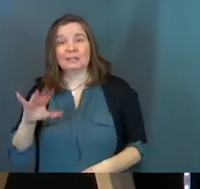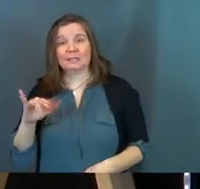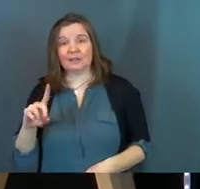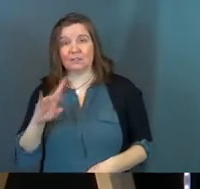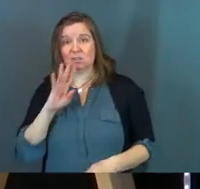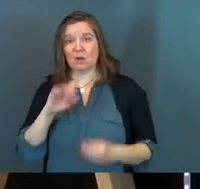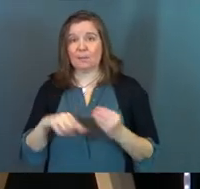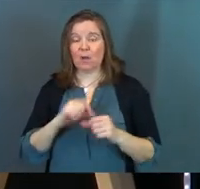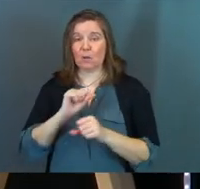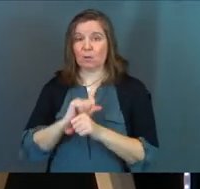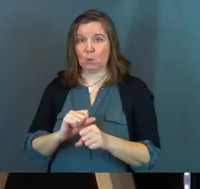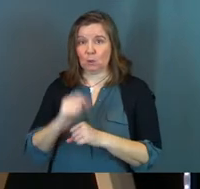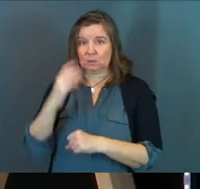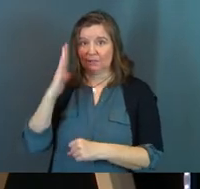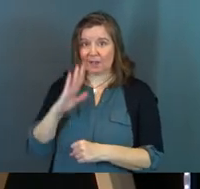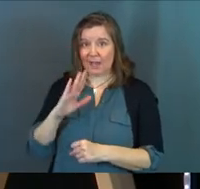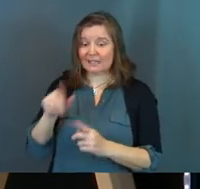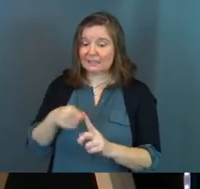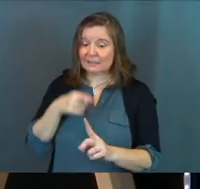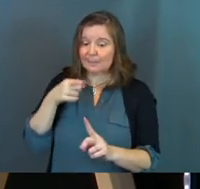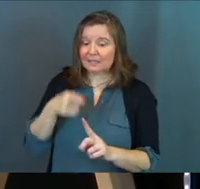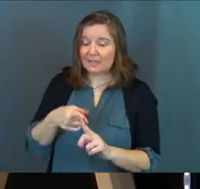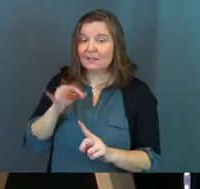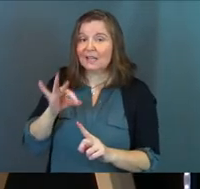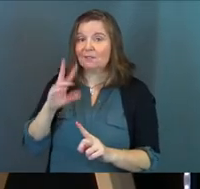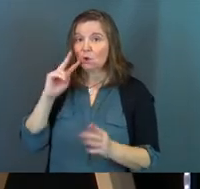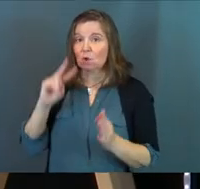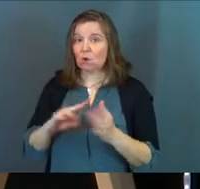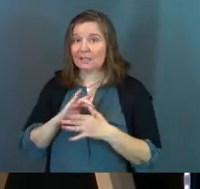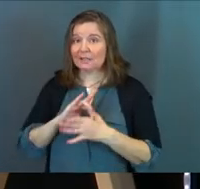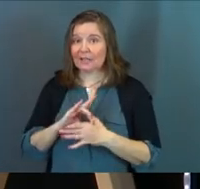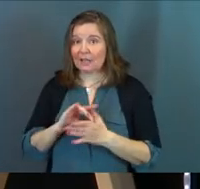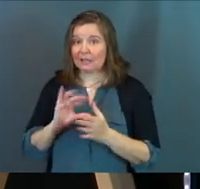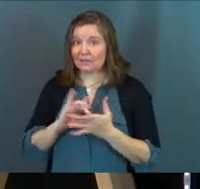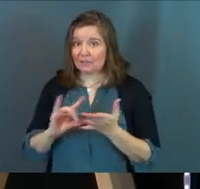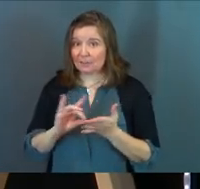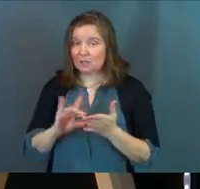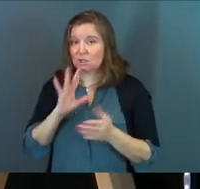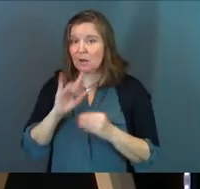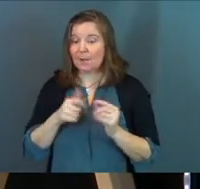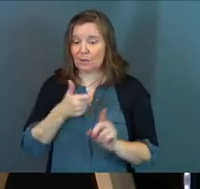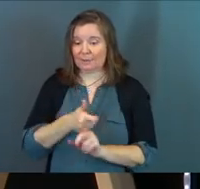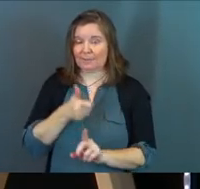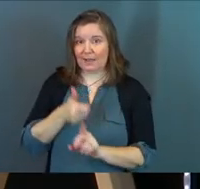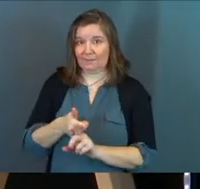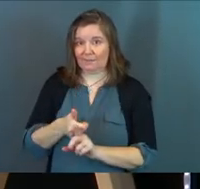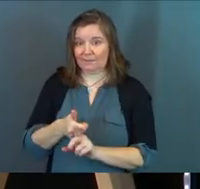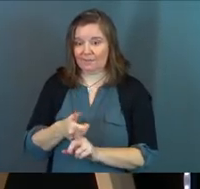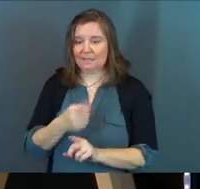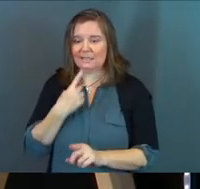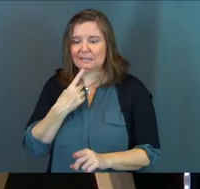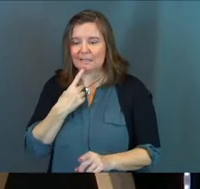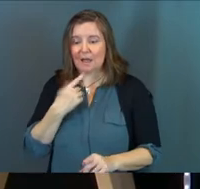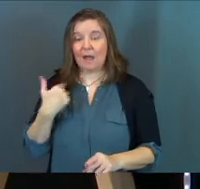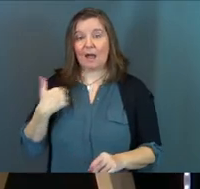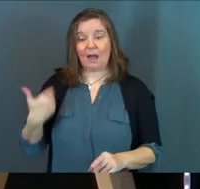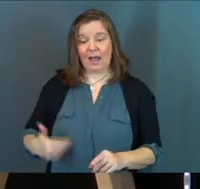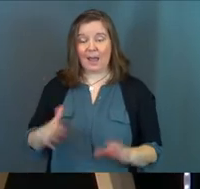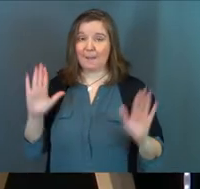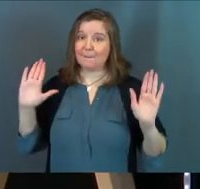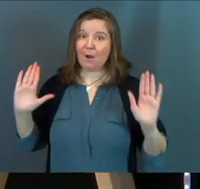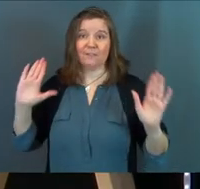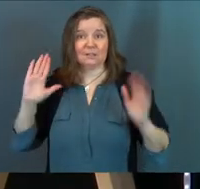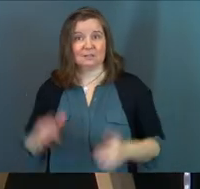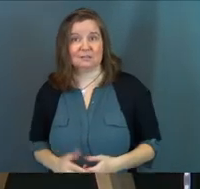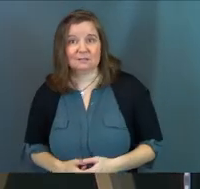is talking about the works of God. Specifically, if you look at the context of the passage, he's talking about himself. He's saying, I'm